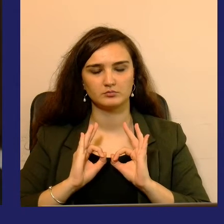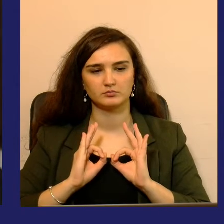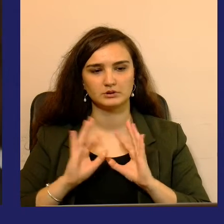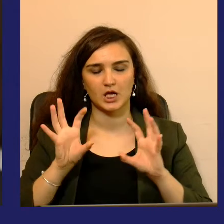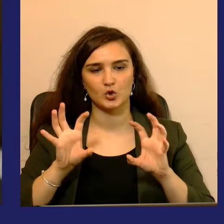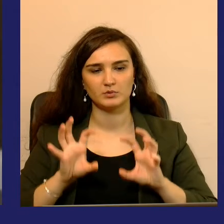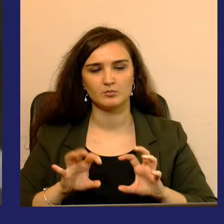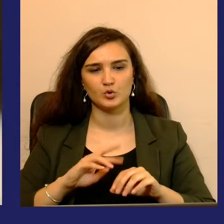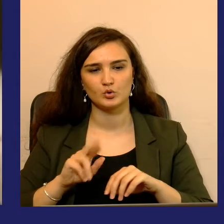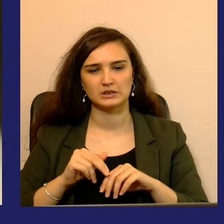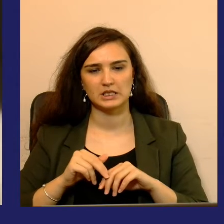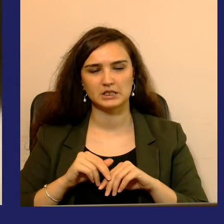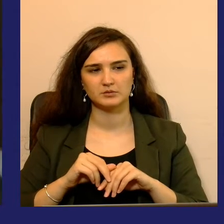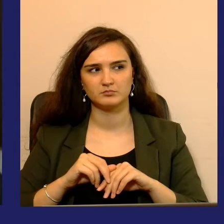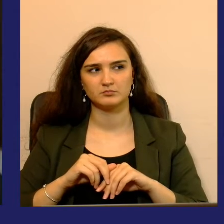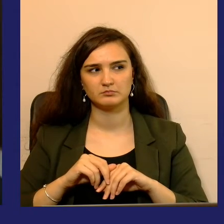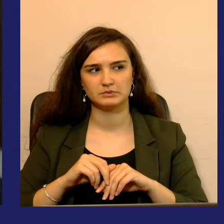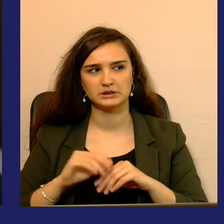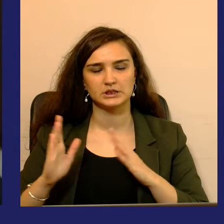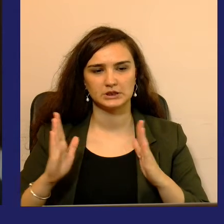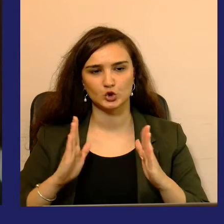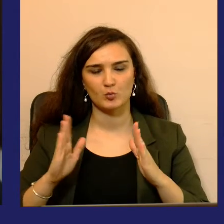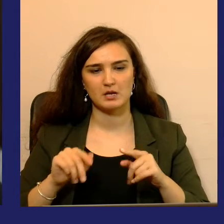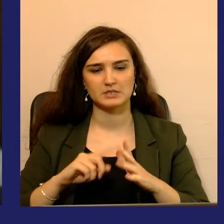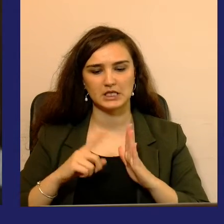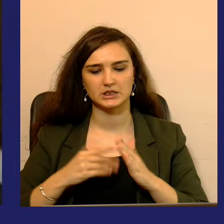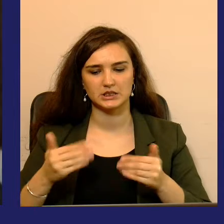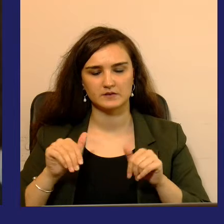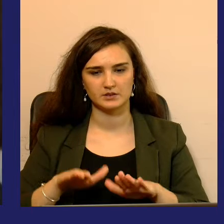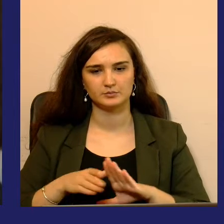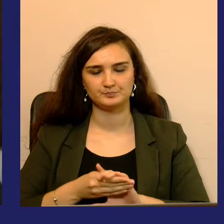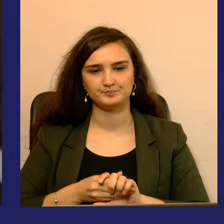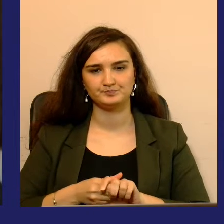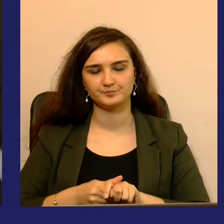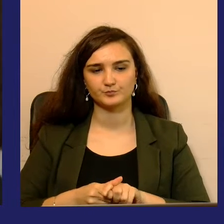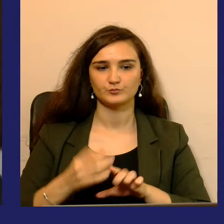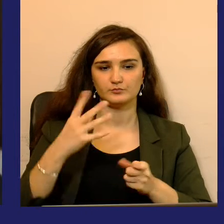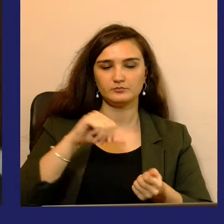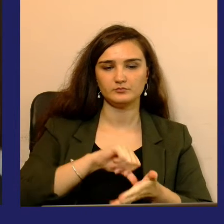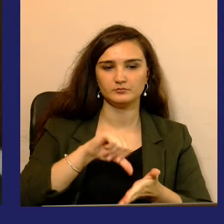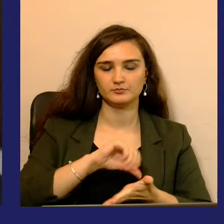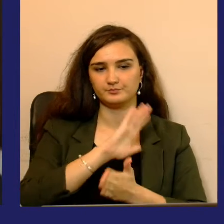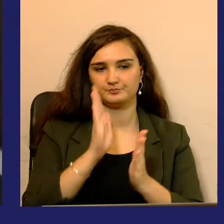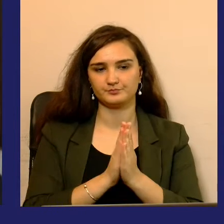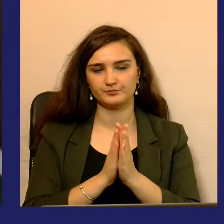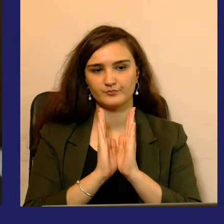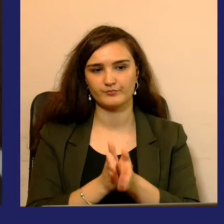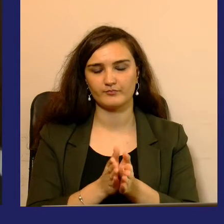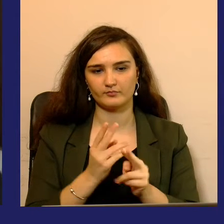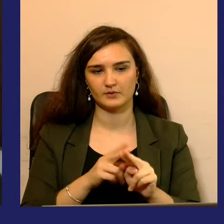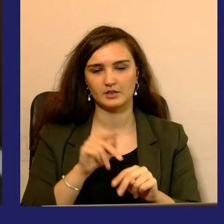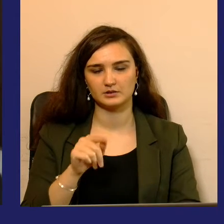issues. So we have four panelists today. They're bringing both national and comparative